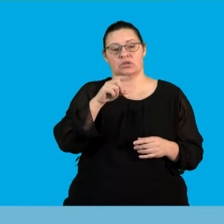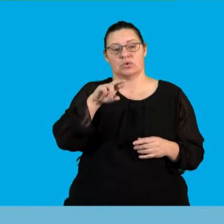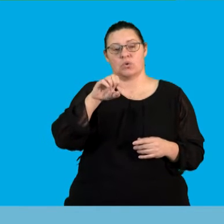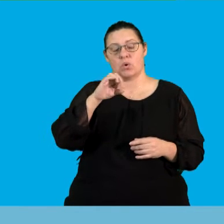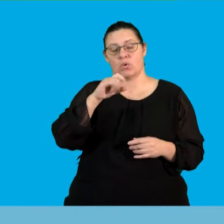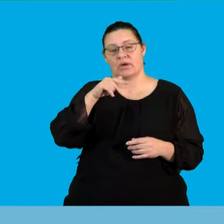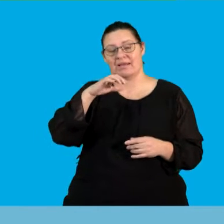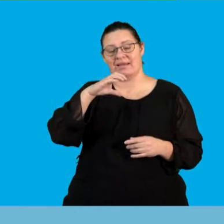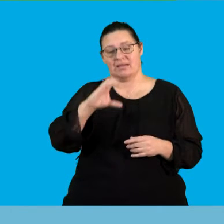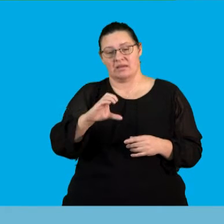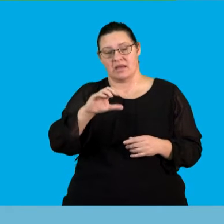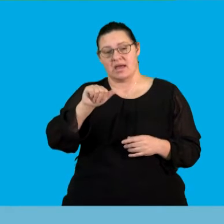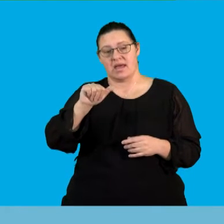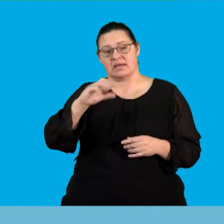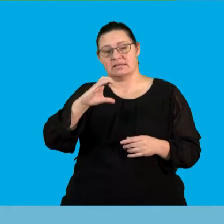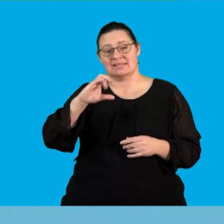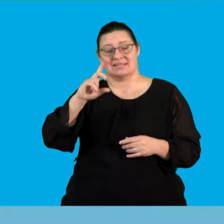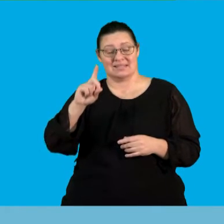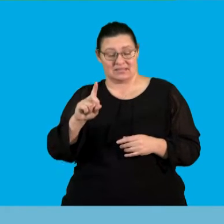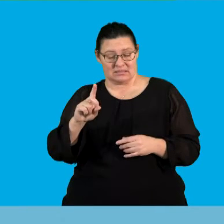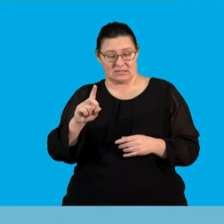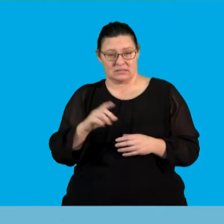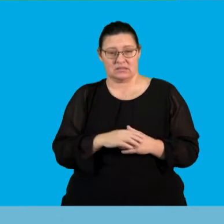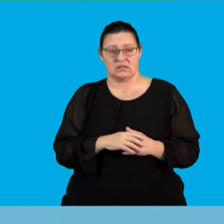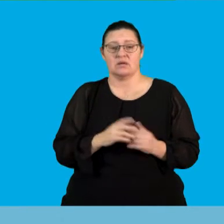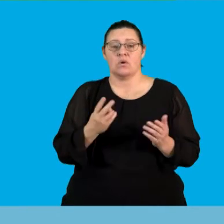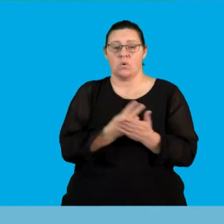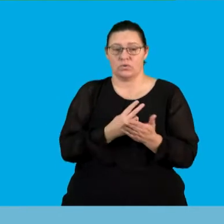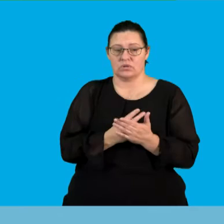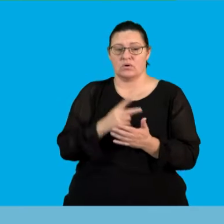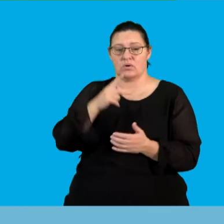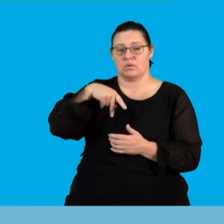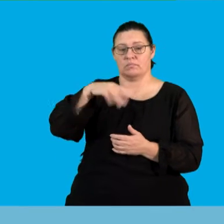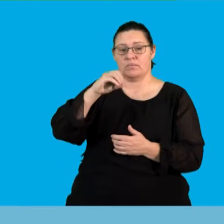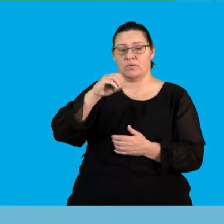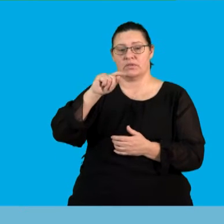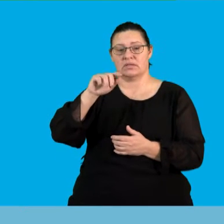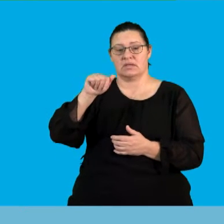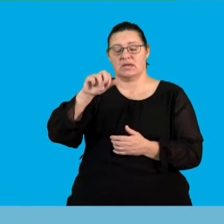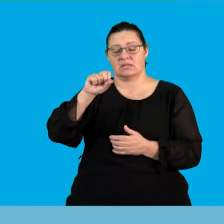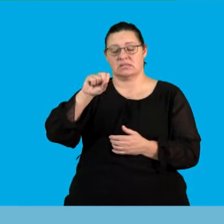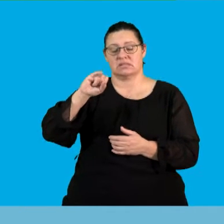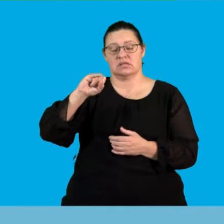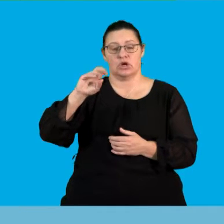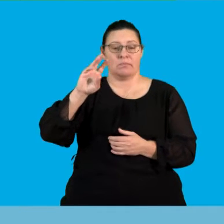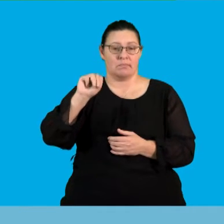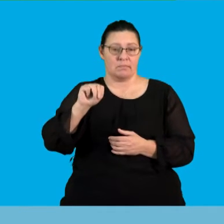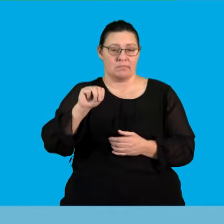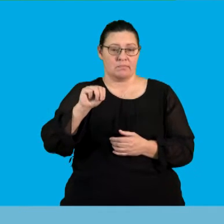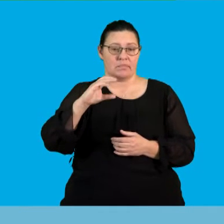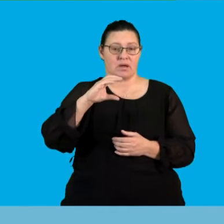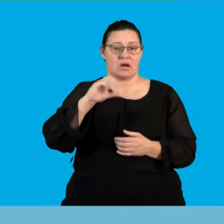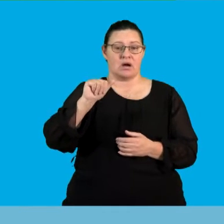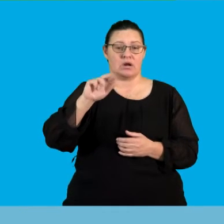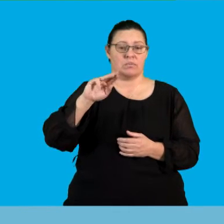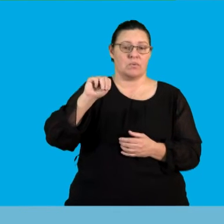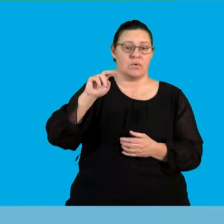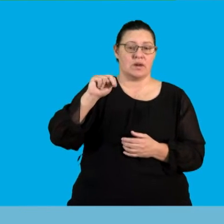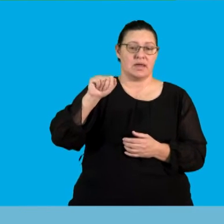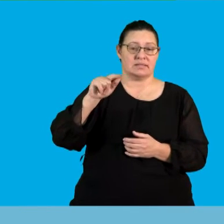our acid, and then we can also now use potassium carbonate. Remember that potassium, it is an